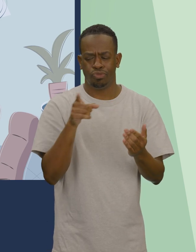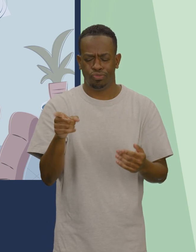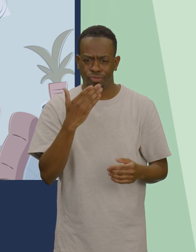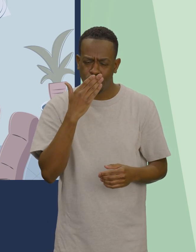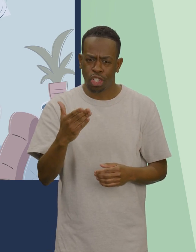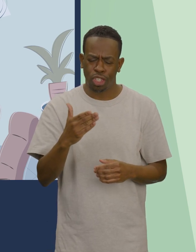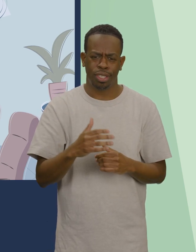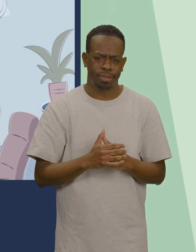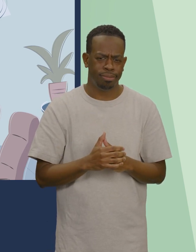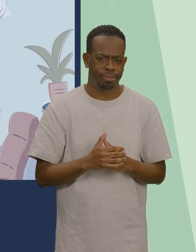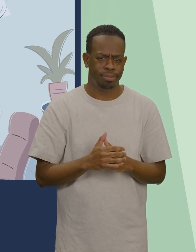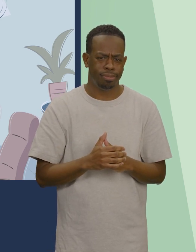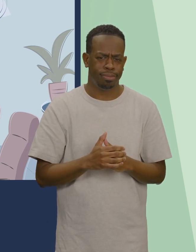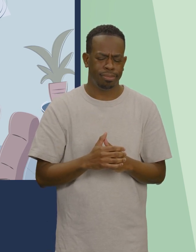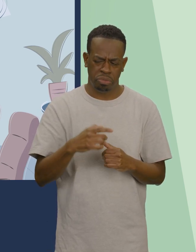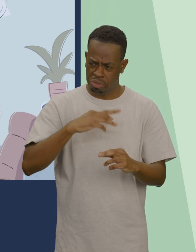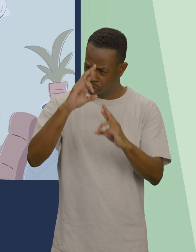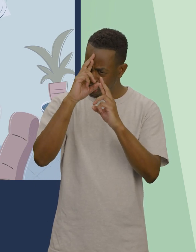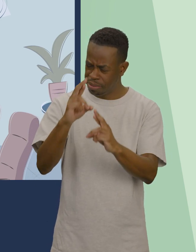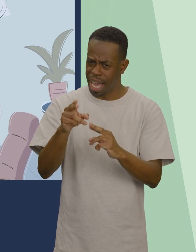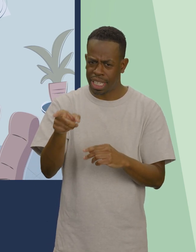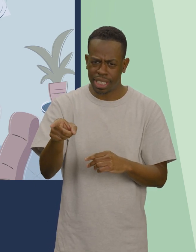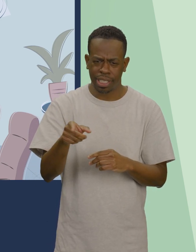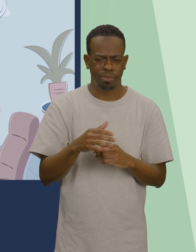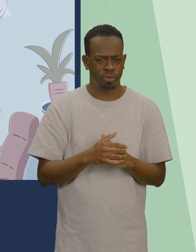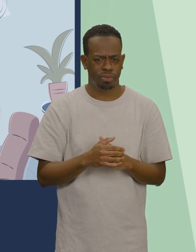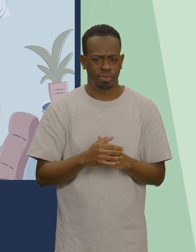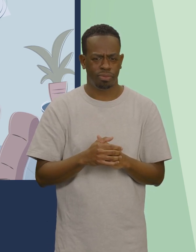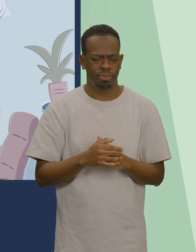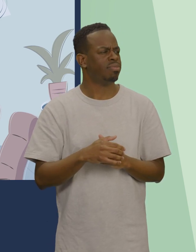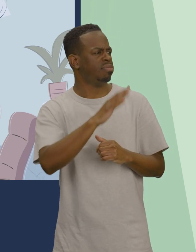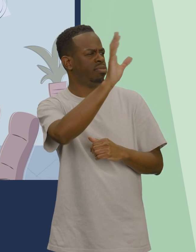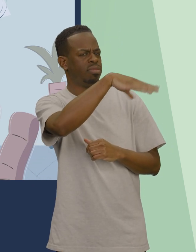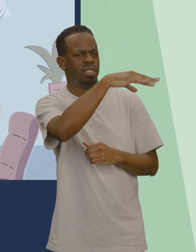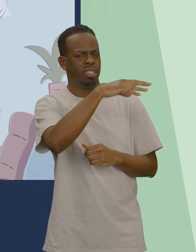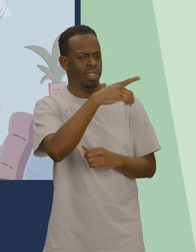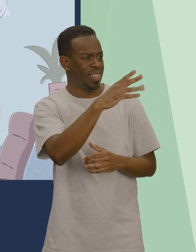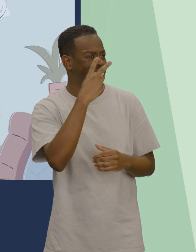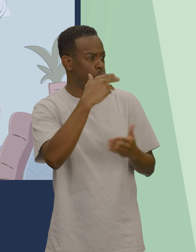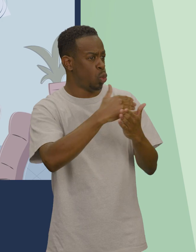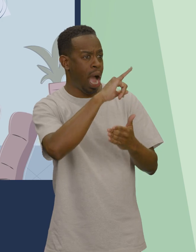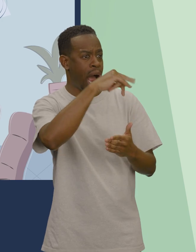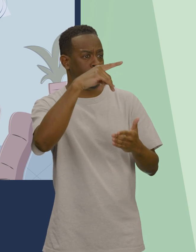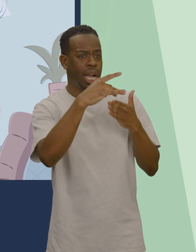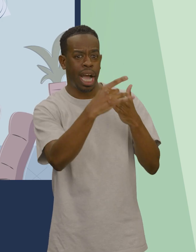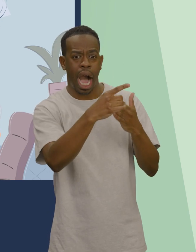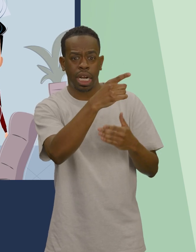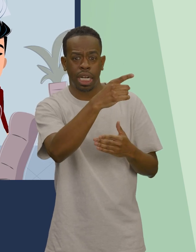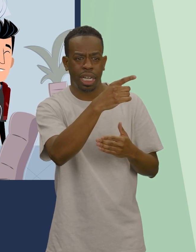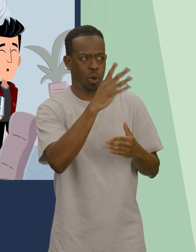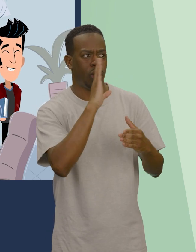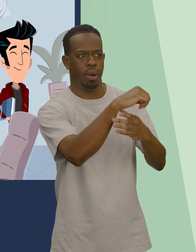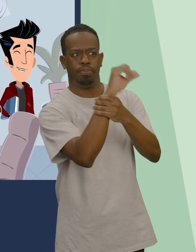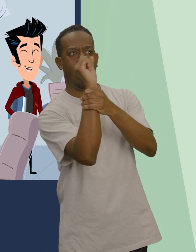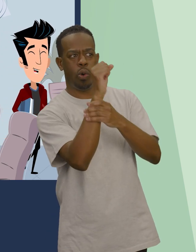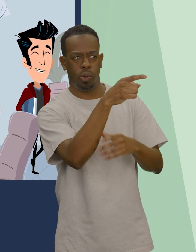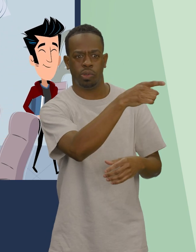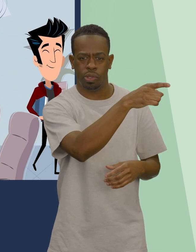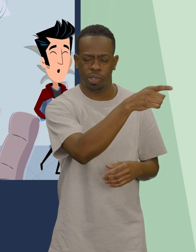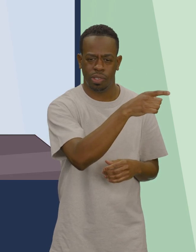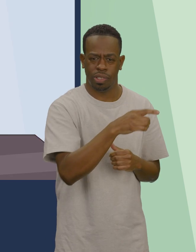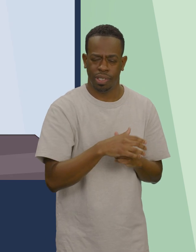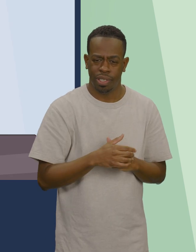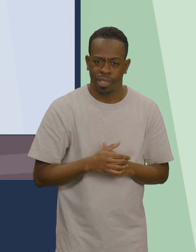You got me today, Dani. And I respect you for it. Hey, Savannah, have you seen the new IPP guide? It's gonna